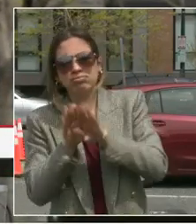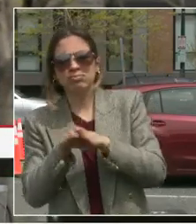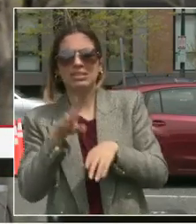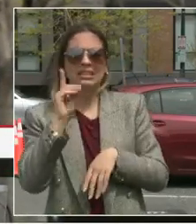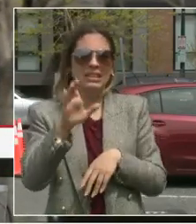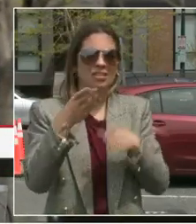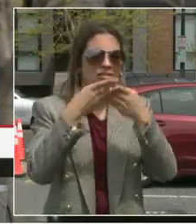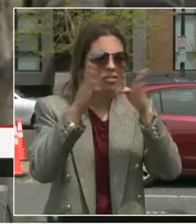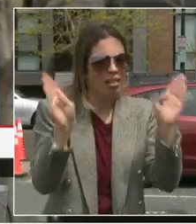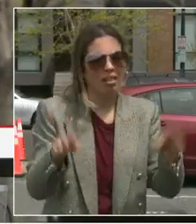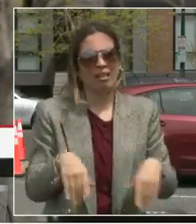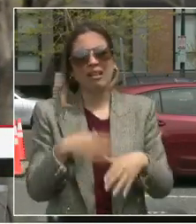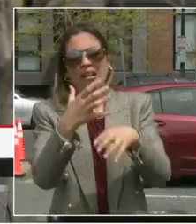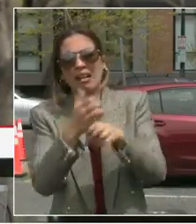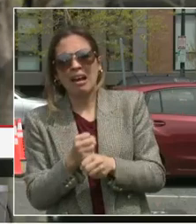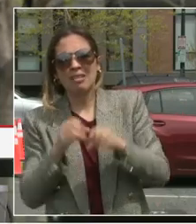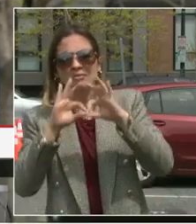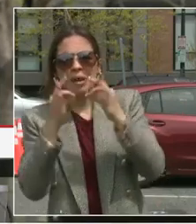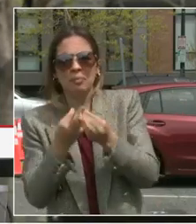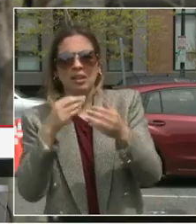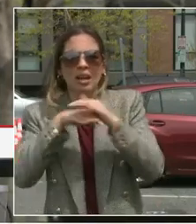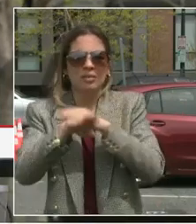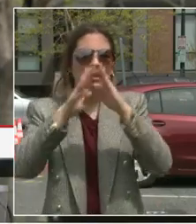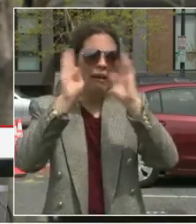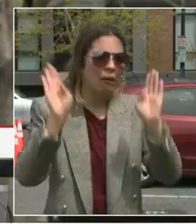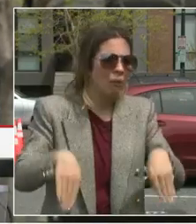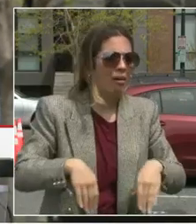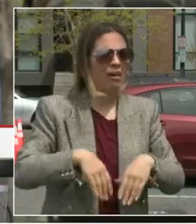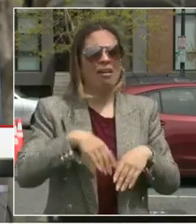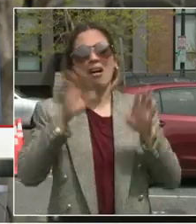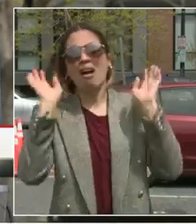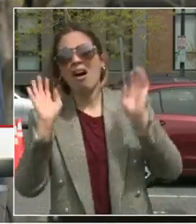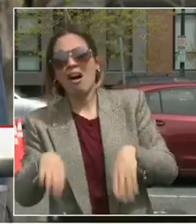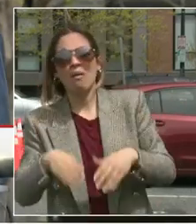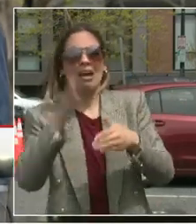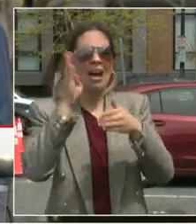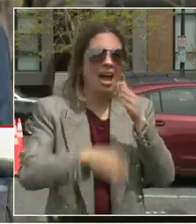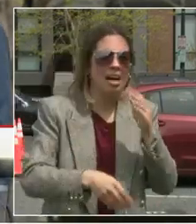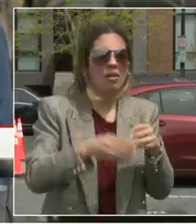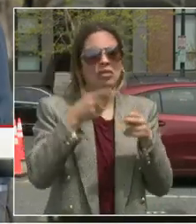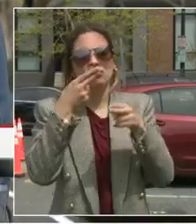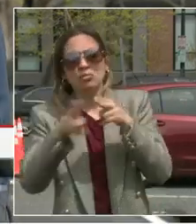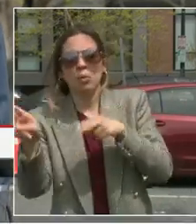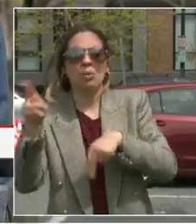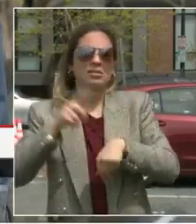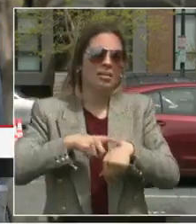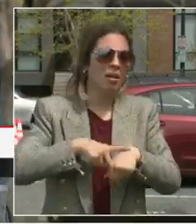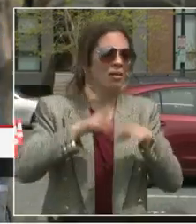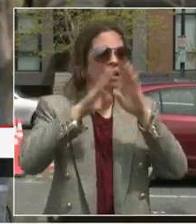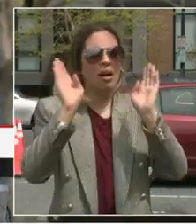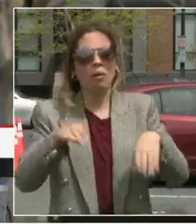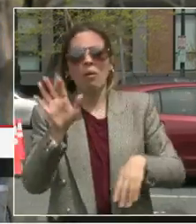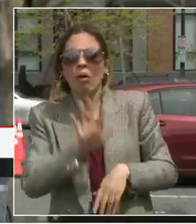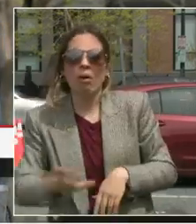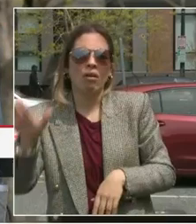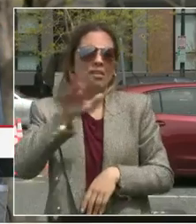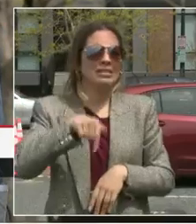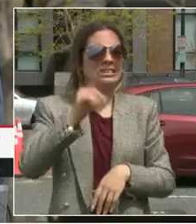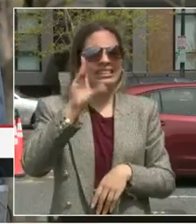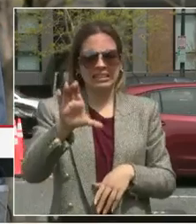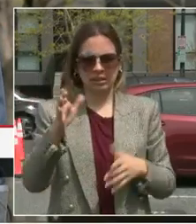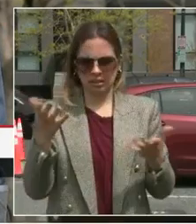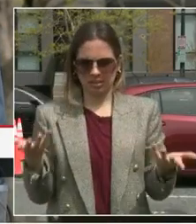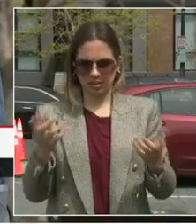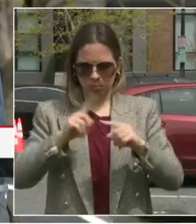get families into housing and to open short-term family housing in all 8 wards, and report a